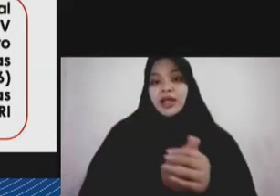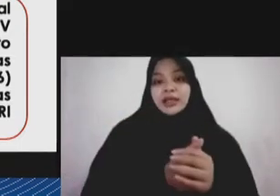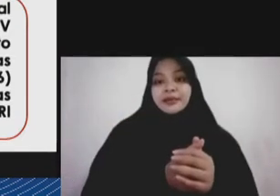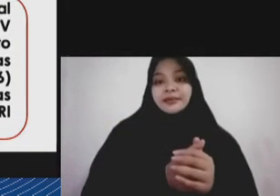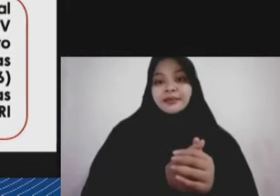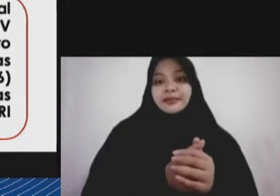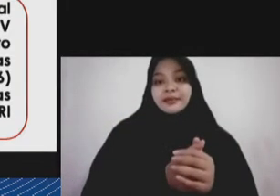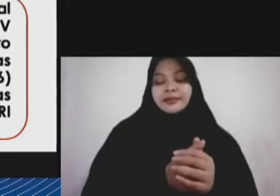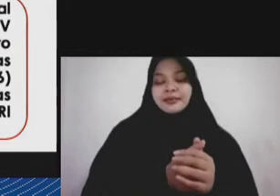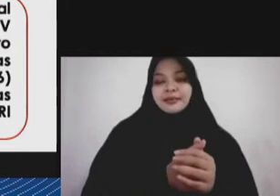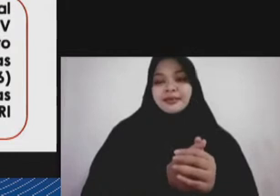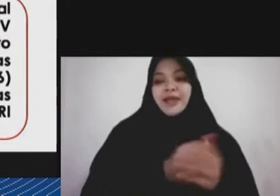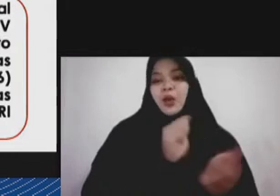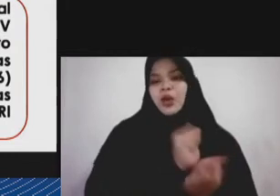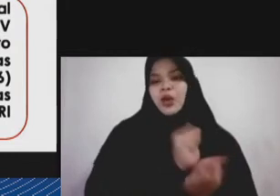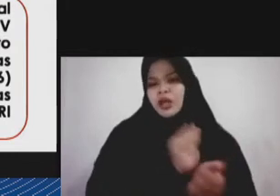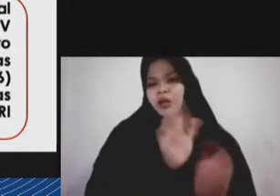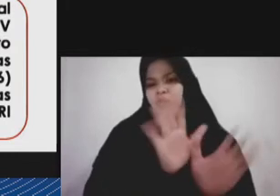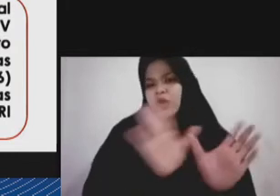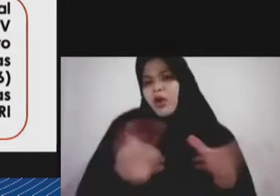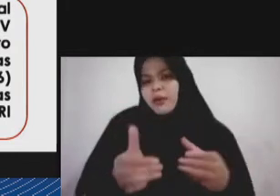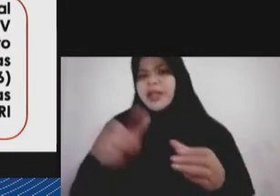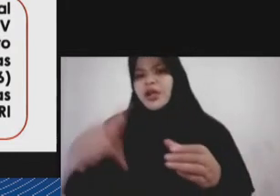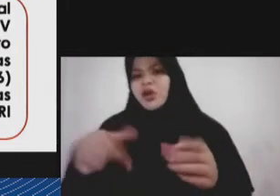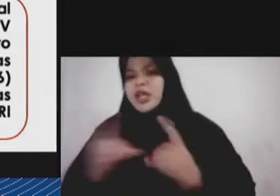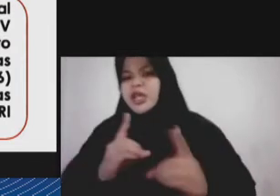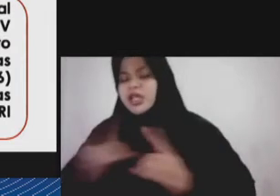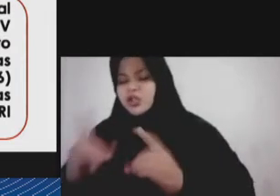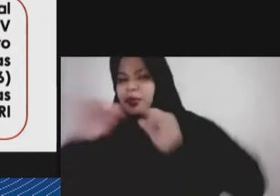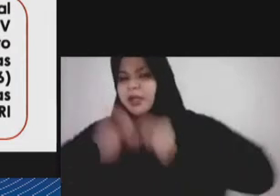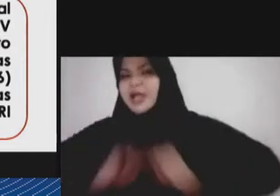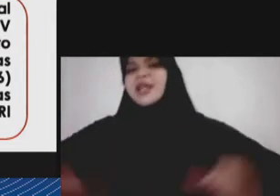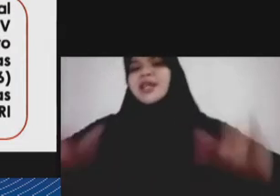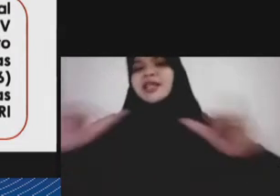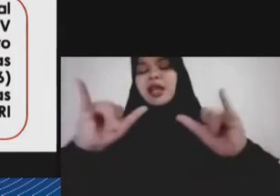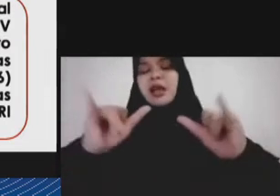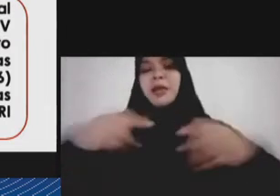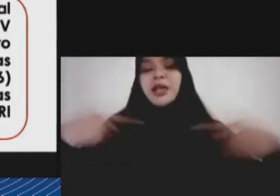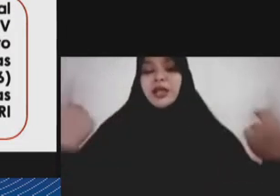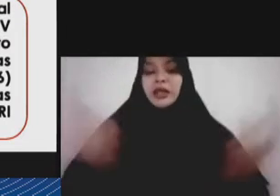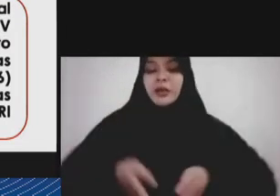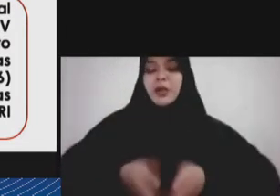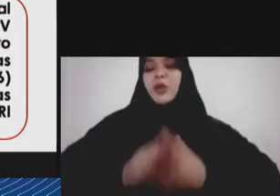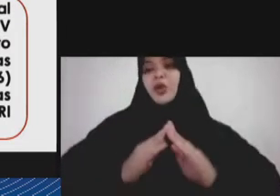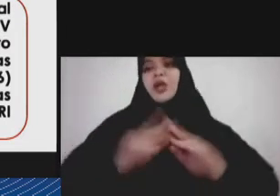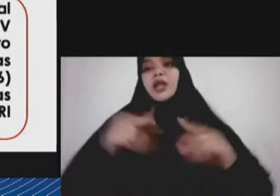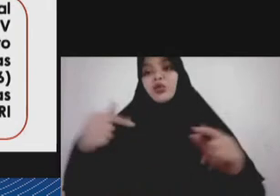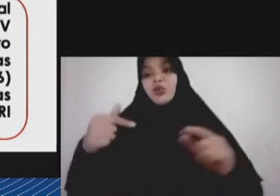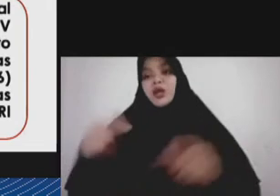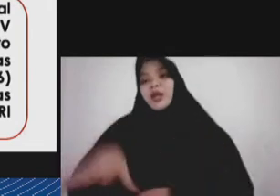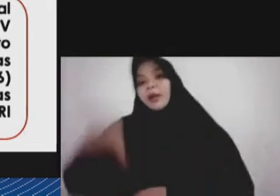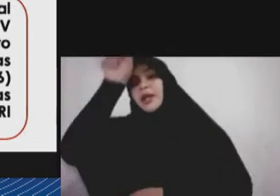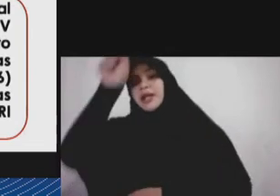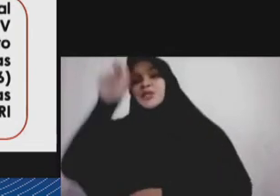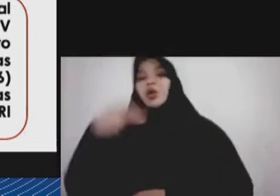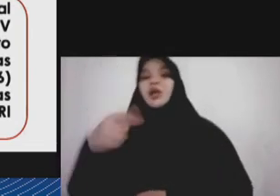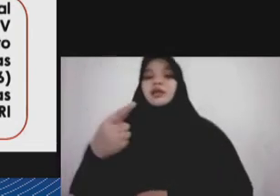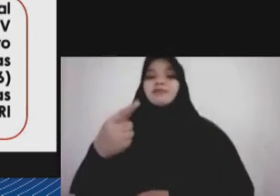the HR to discuss together the SV bill. Where is principle, the government agree with